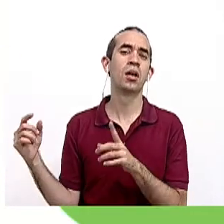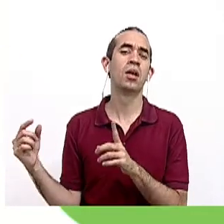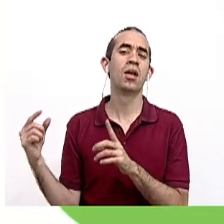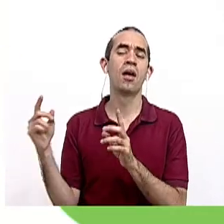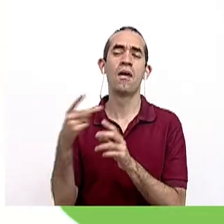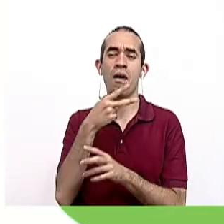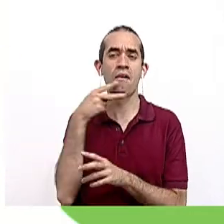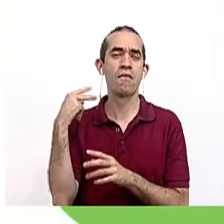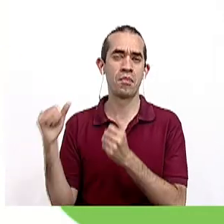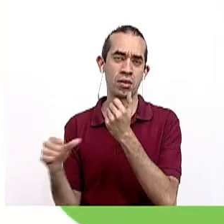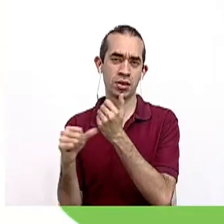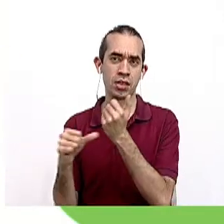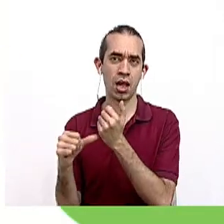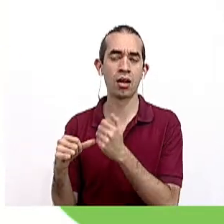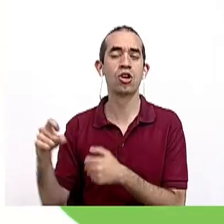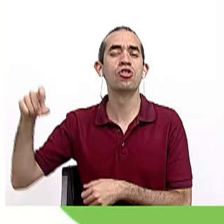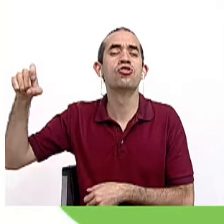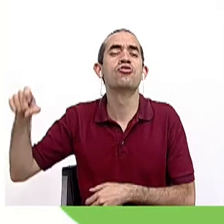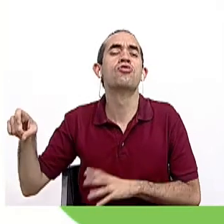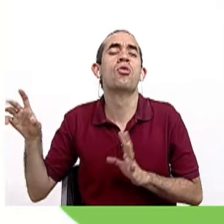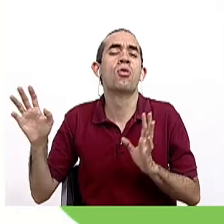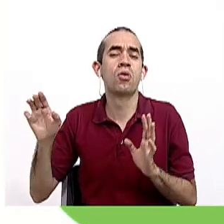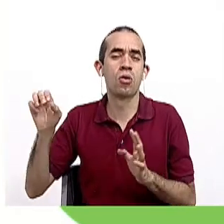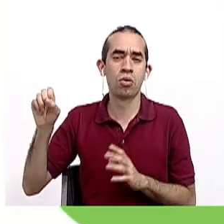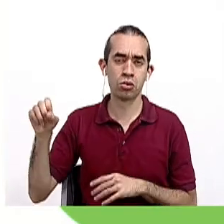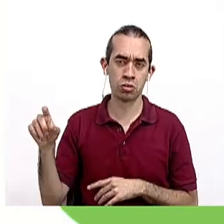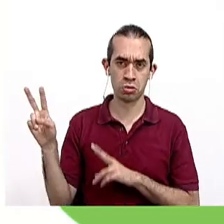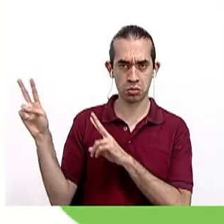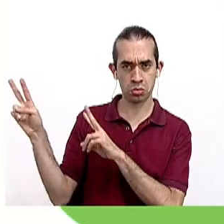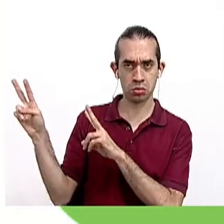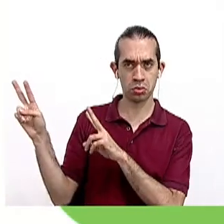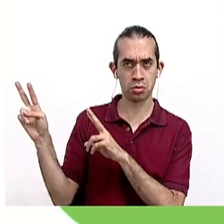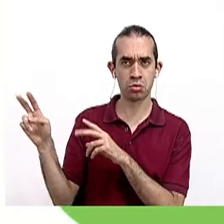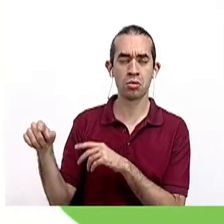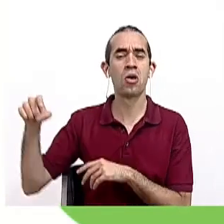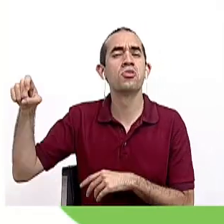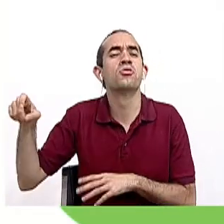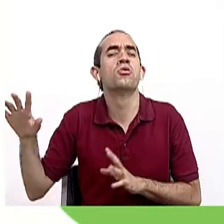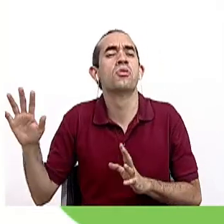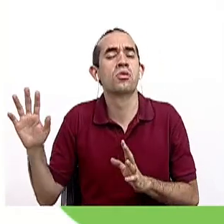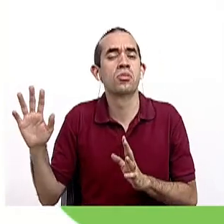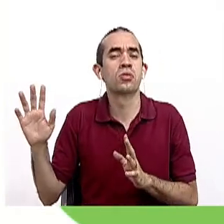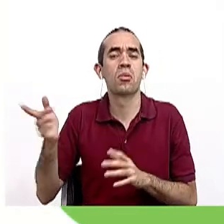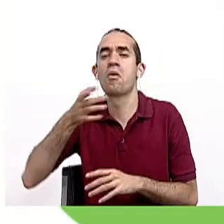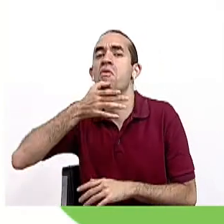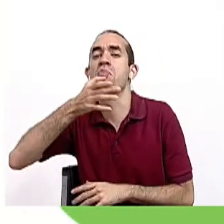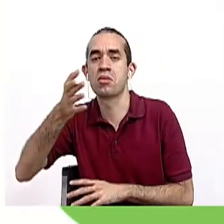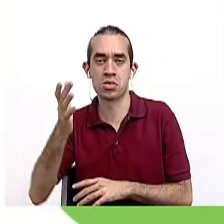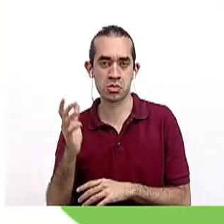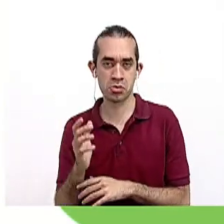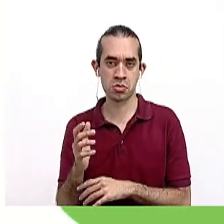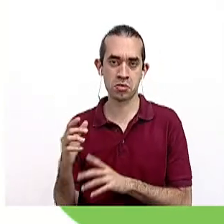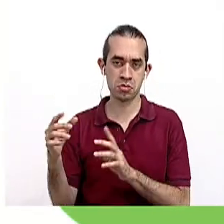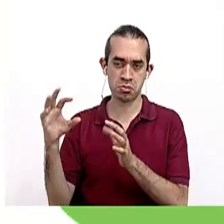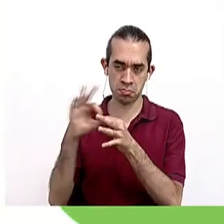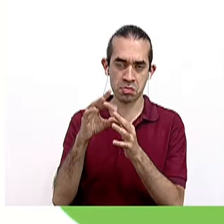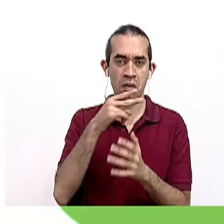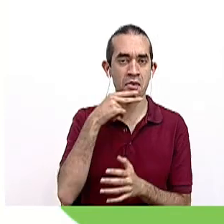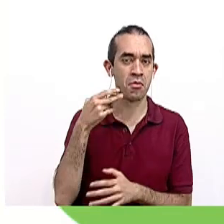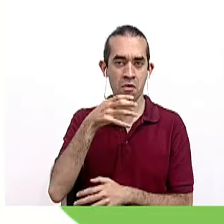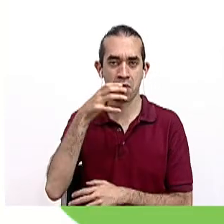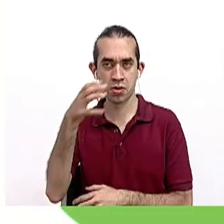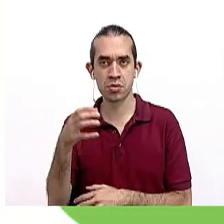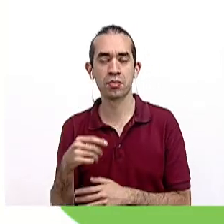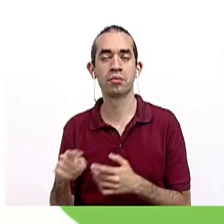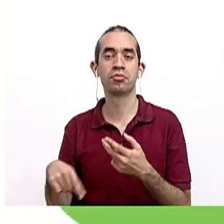should. Do you remember what should is used for? Should is used for recommendations, for advice. We